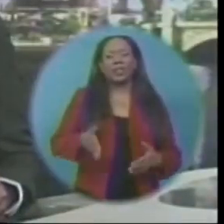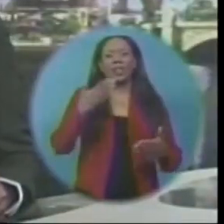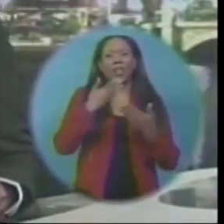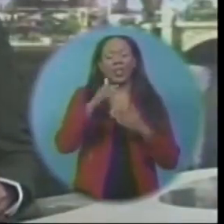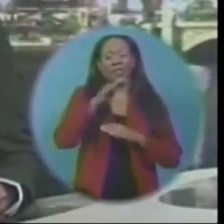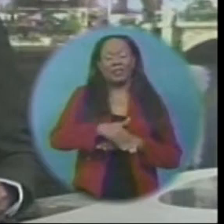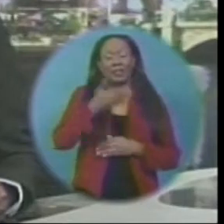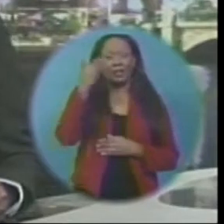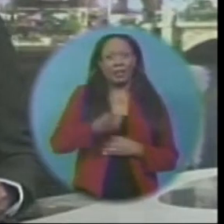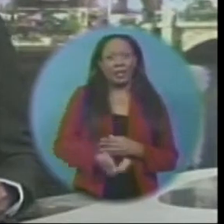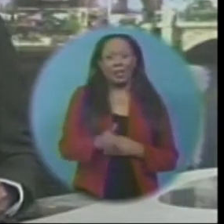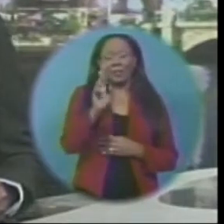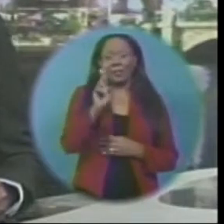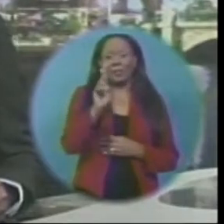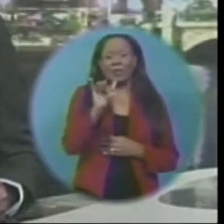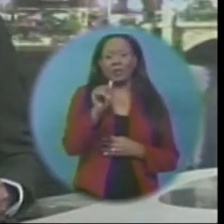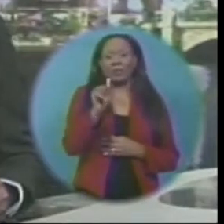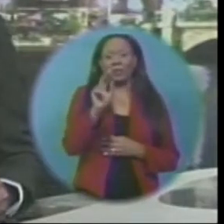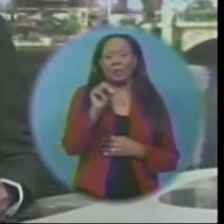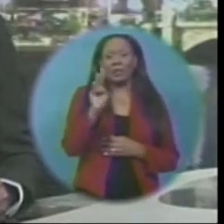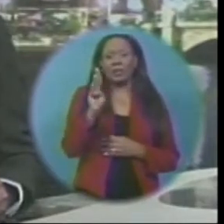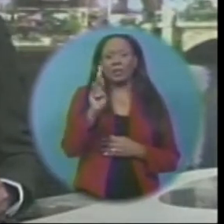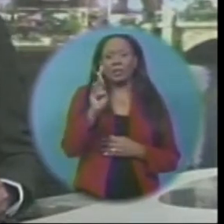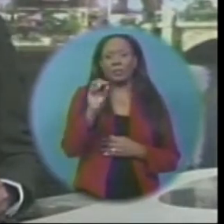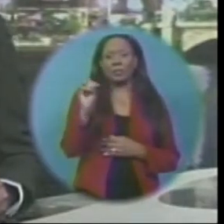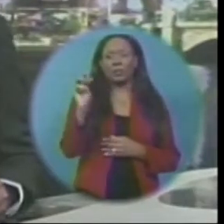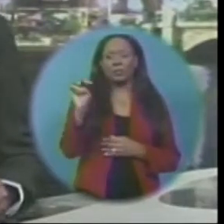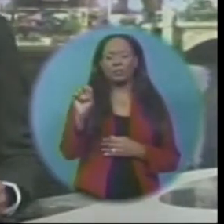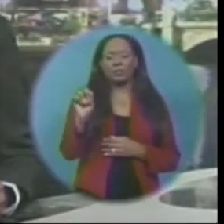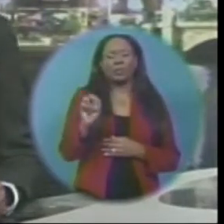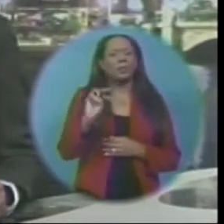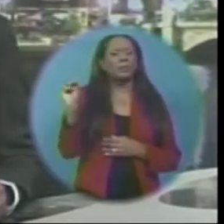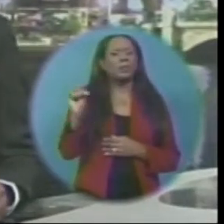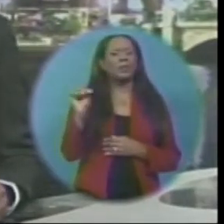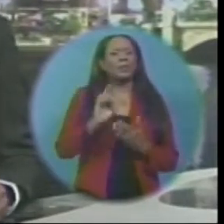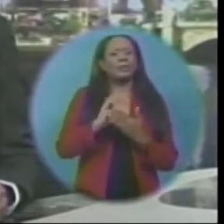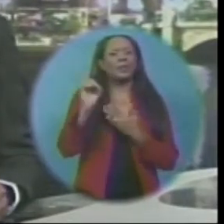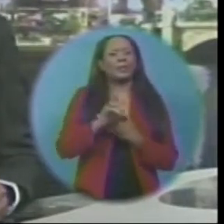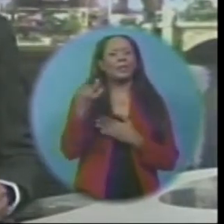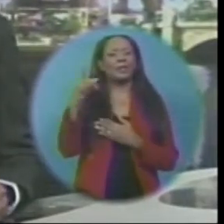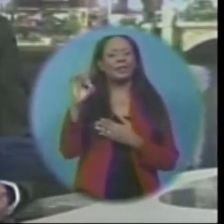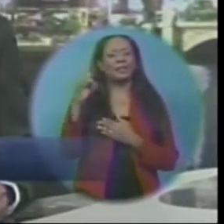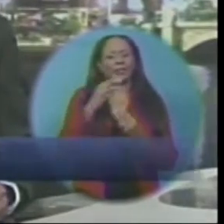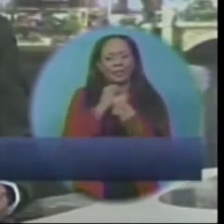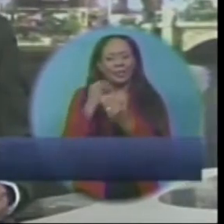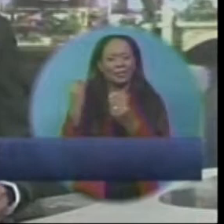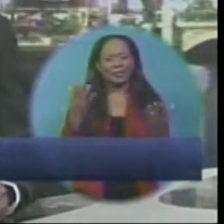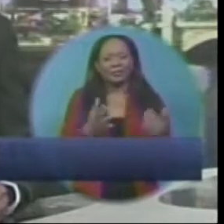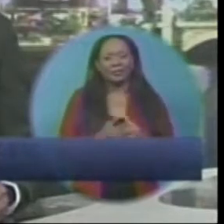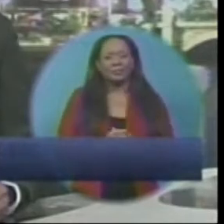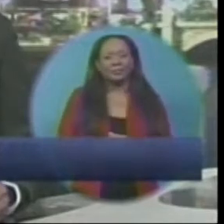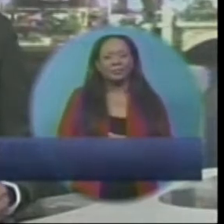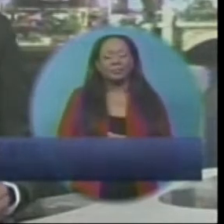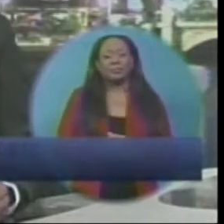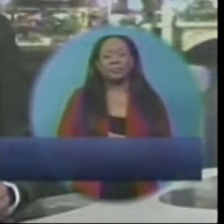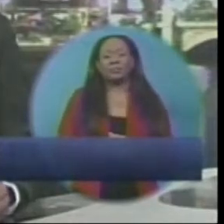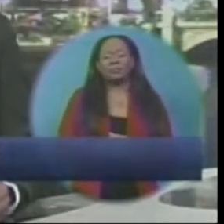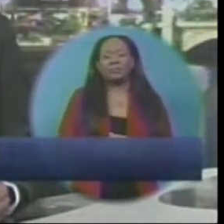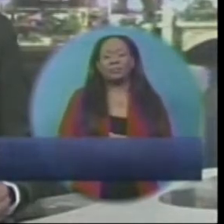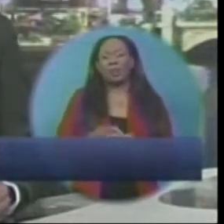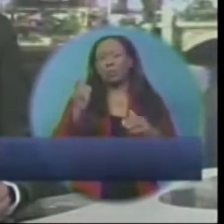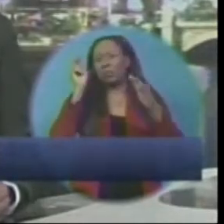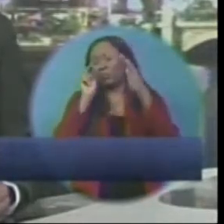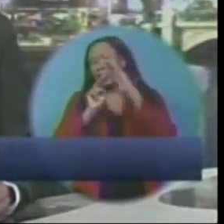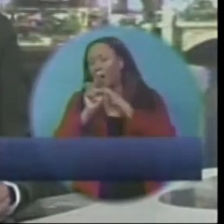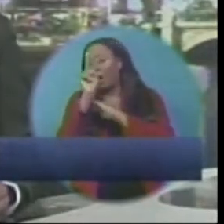A good evening to you. I am Ryan Broom with the Monday, December 18th edition of the CBC Evening News. In our top story, in anticipation